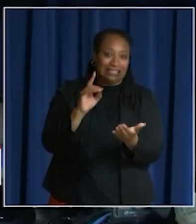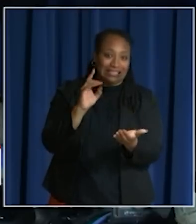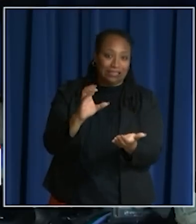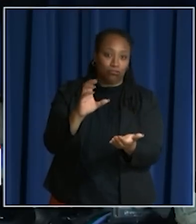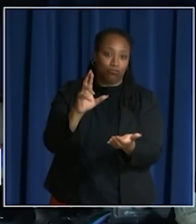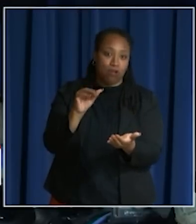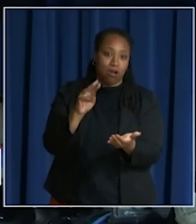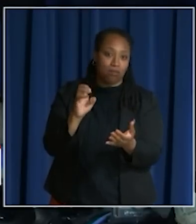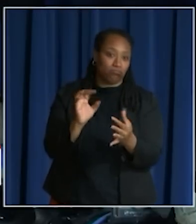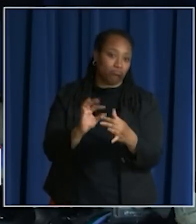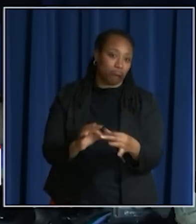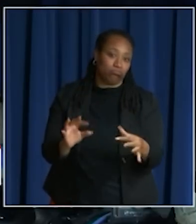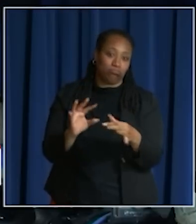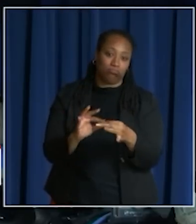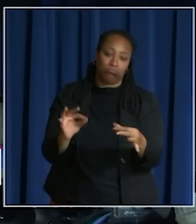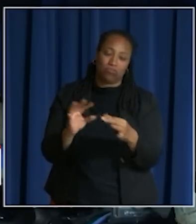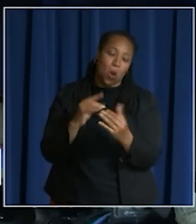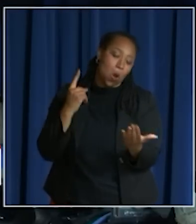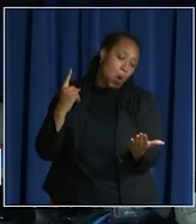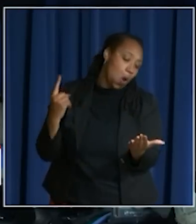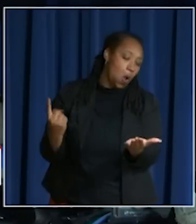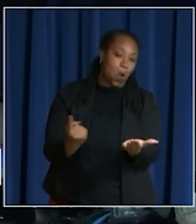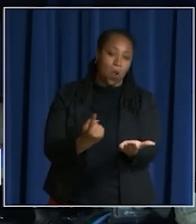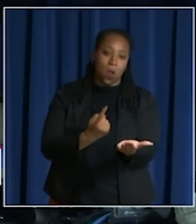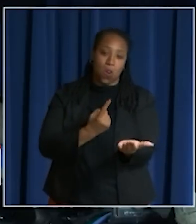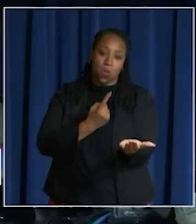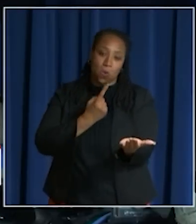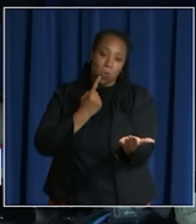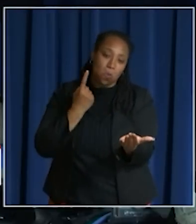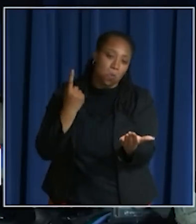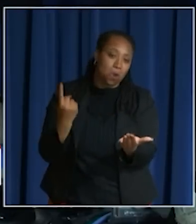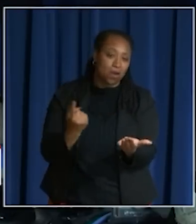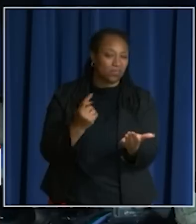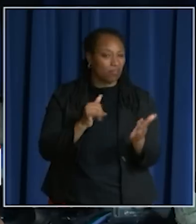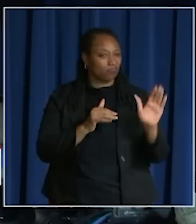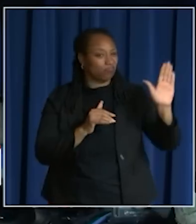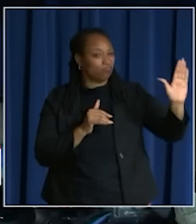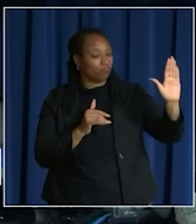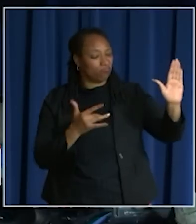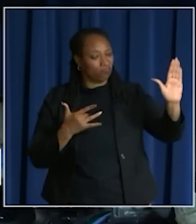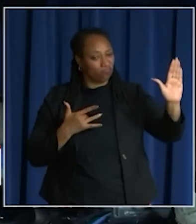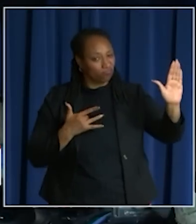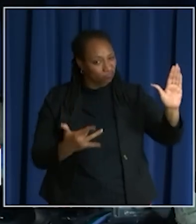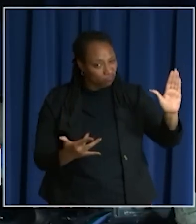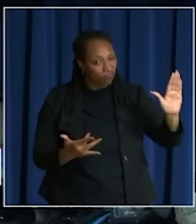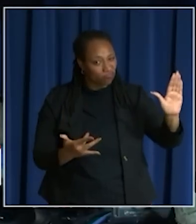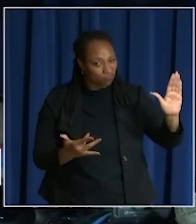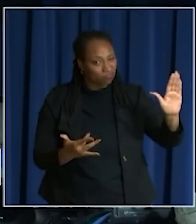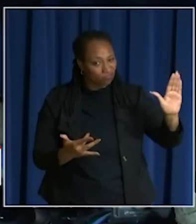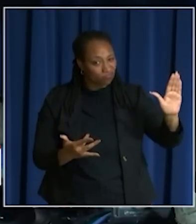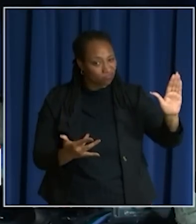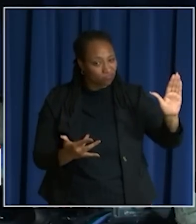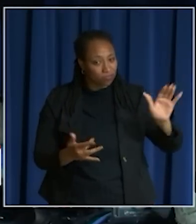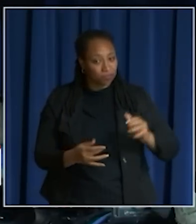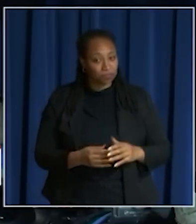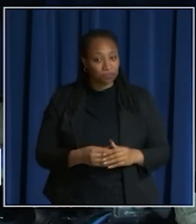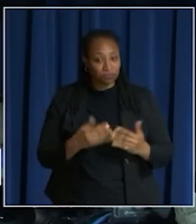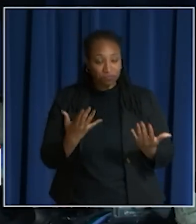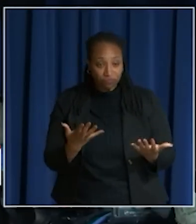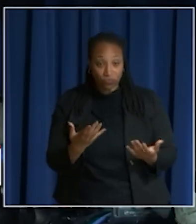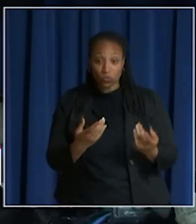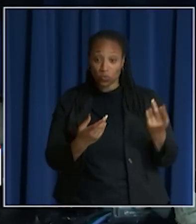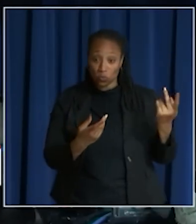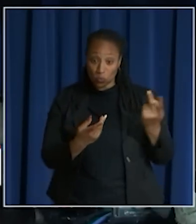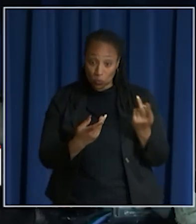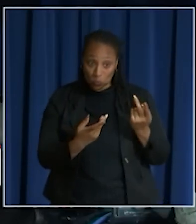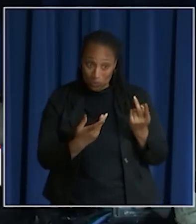progress. In fact, my first meeting with him after he was elected the second time, We went over the crime trends.